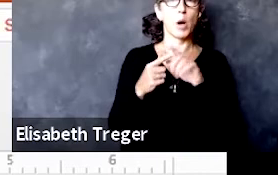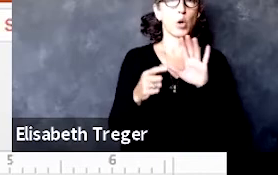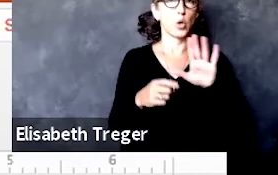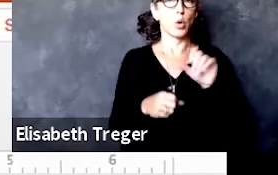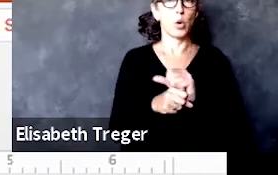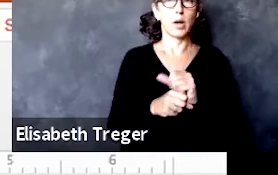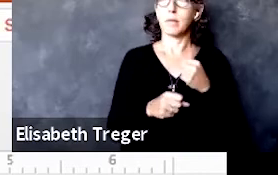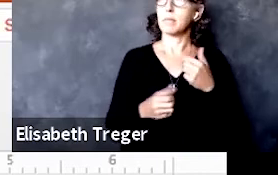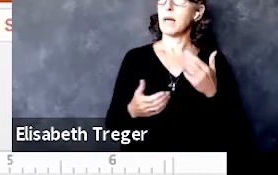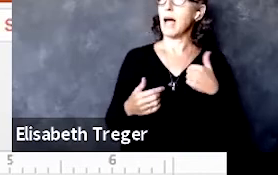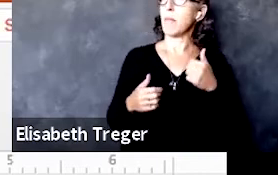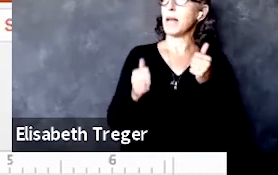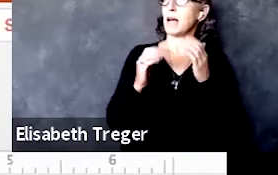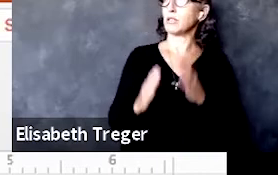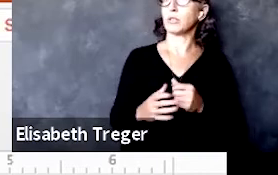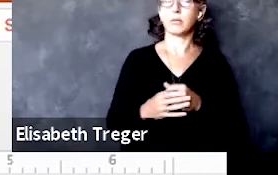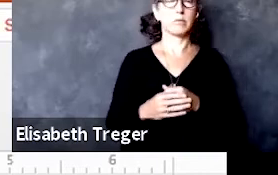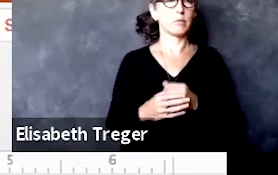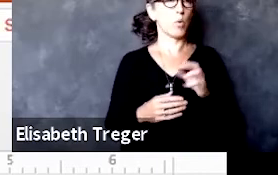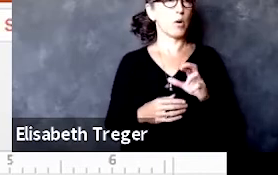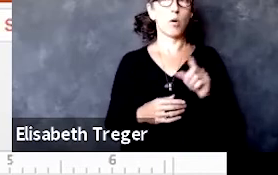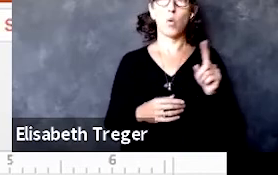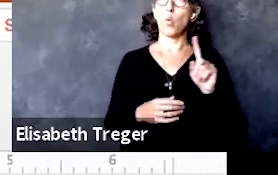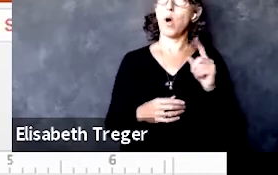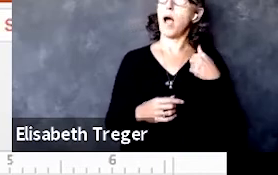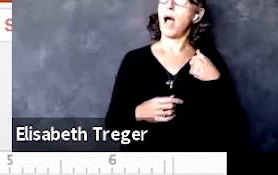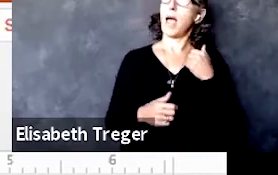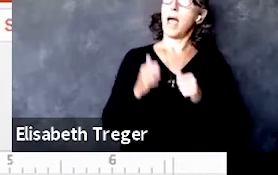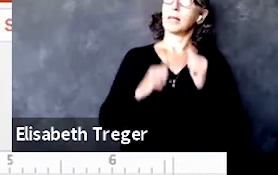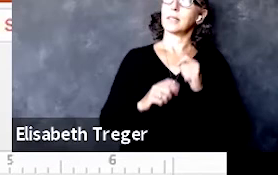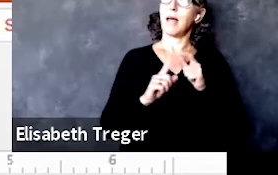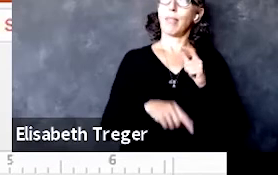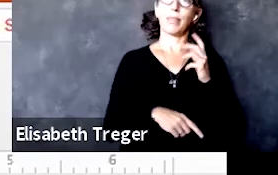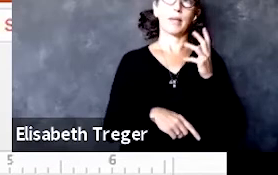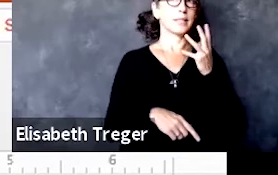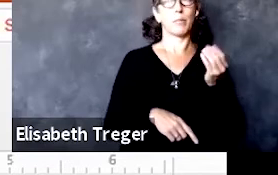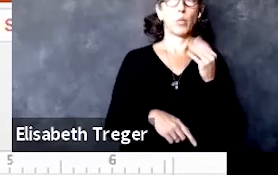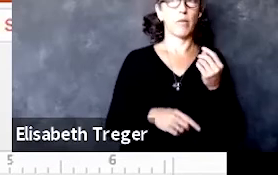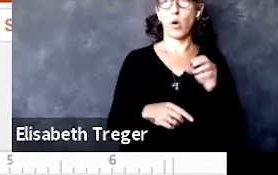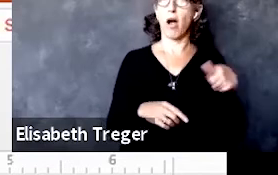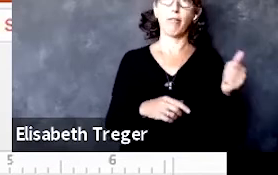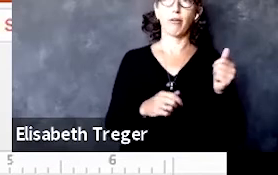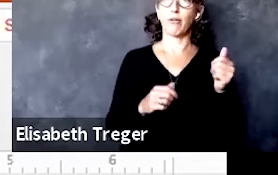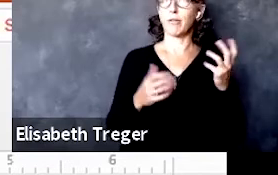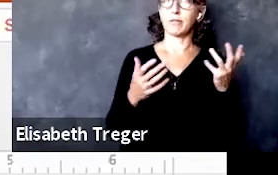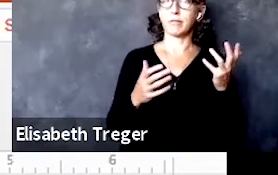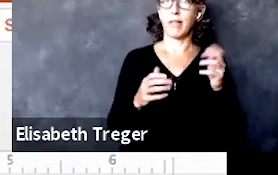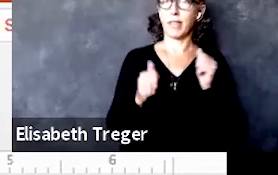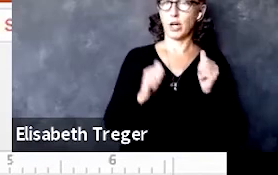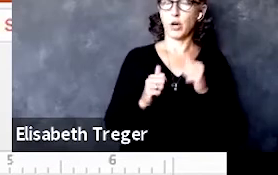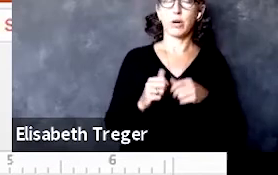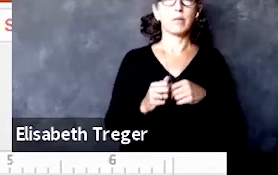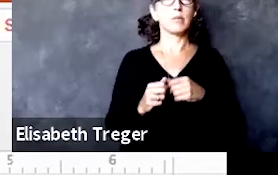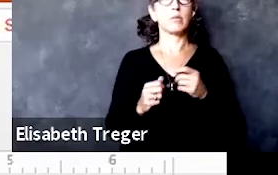an actor, or you say where you have acted, or you talk about the type of music that you do, and